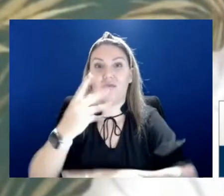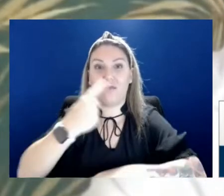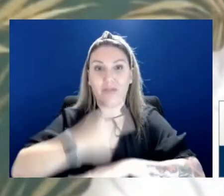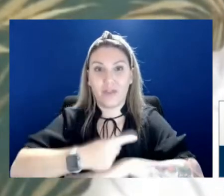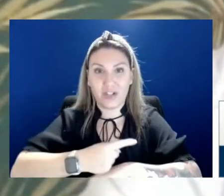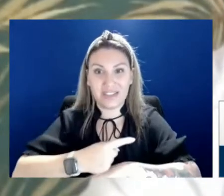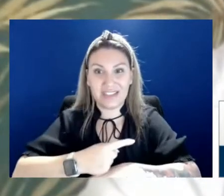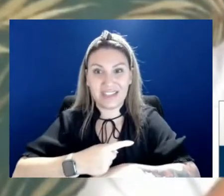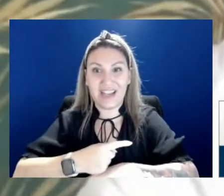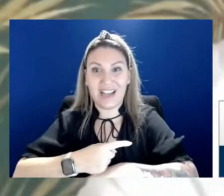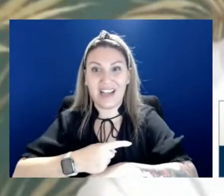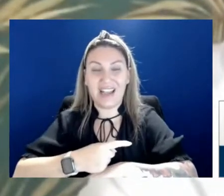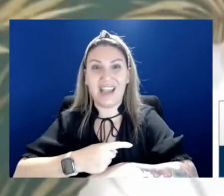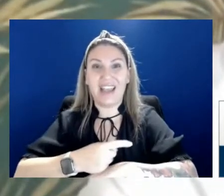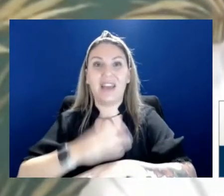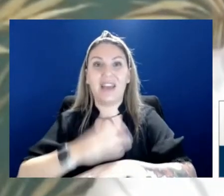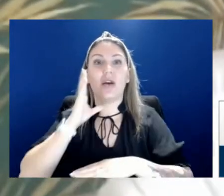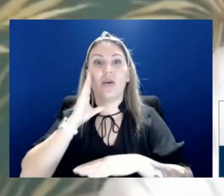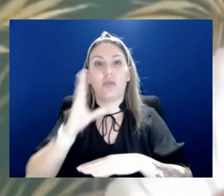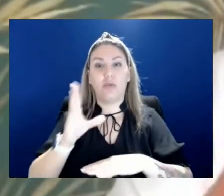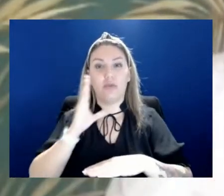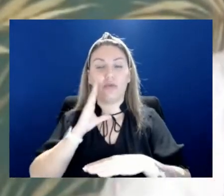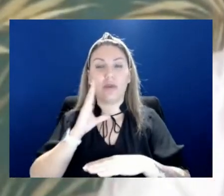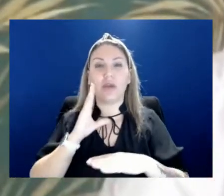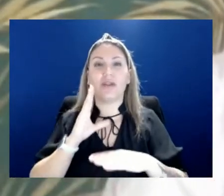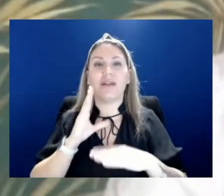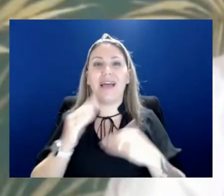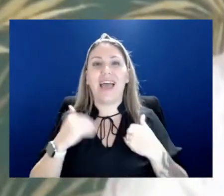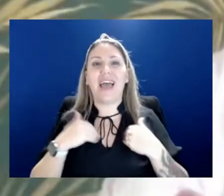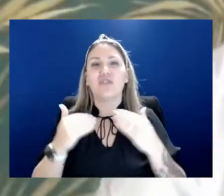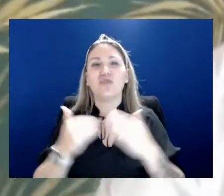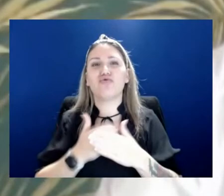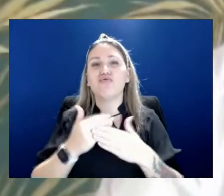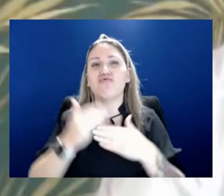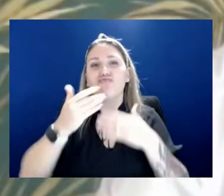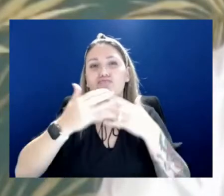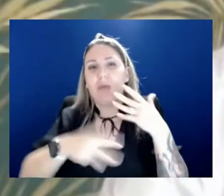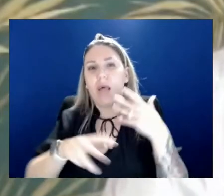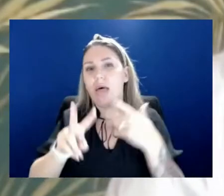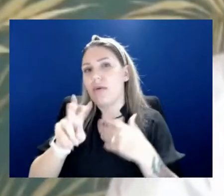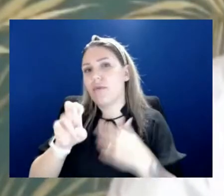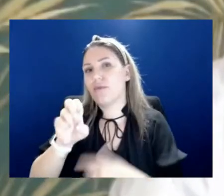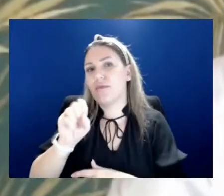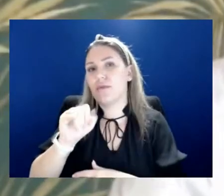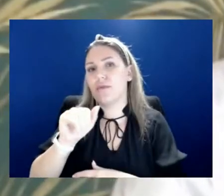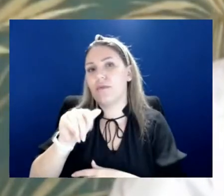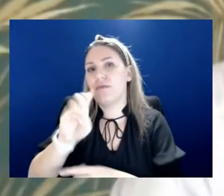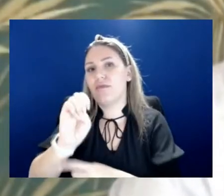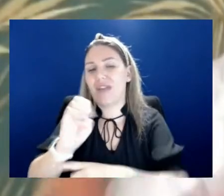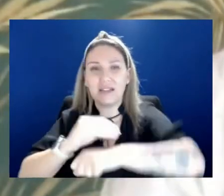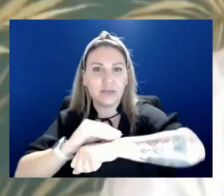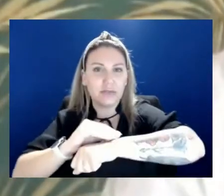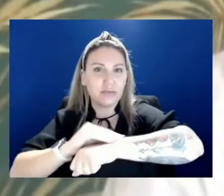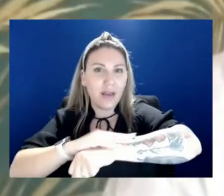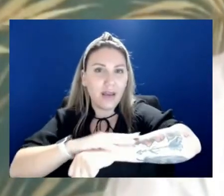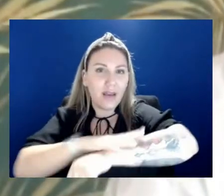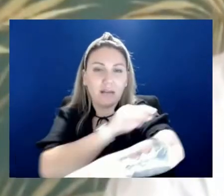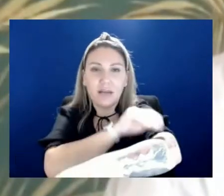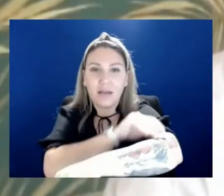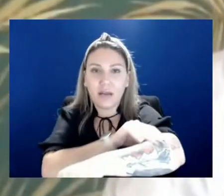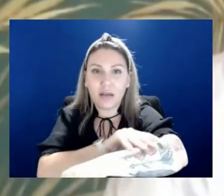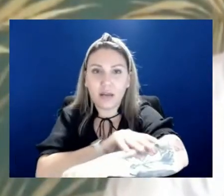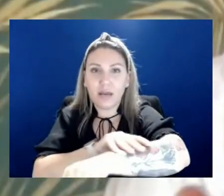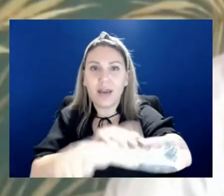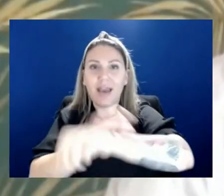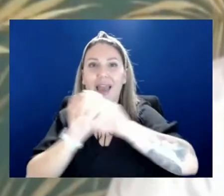beginning grow up new vessels. This is show to us the beginning granulation, and we could make in the reconstruction